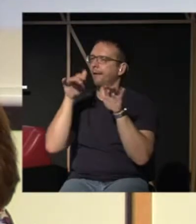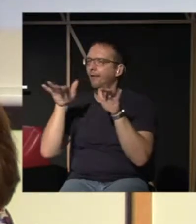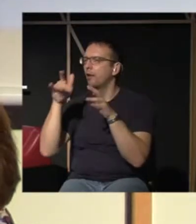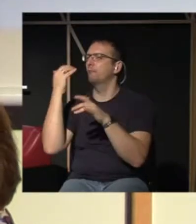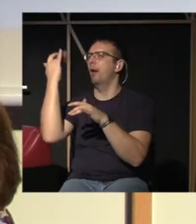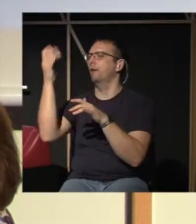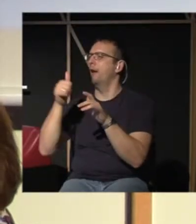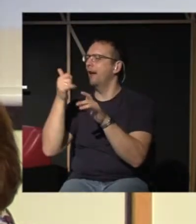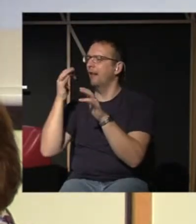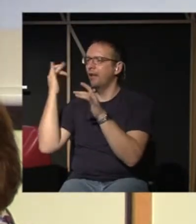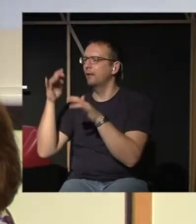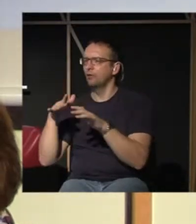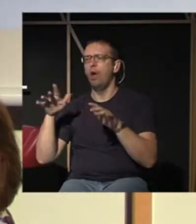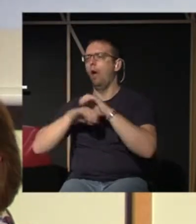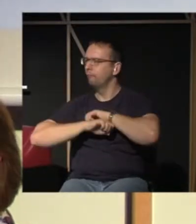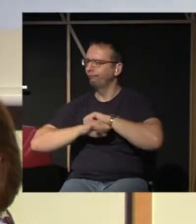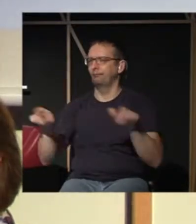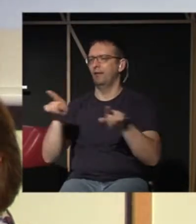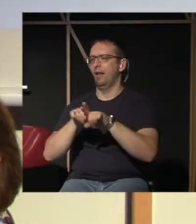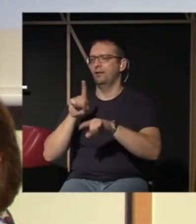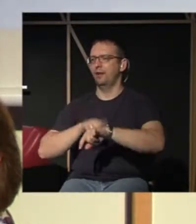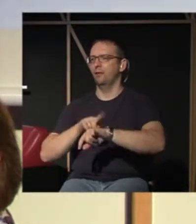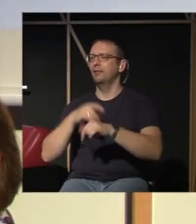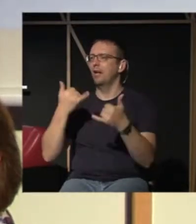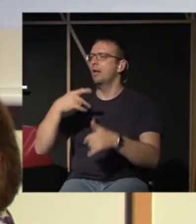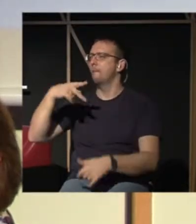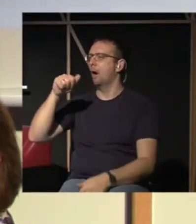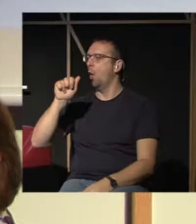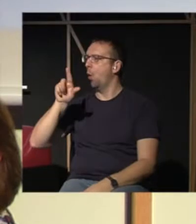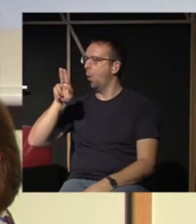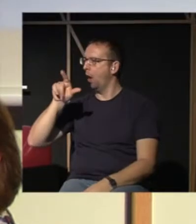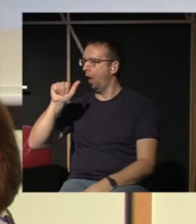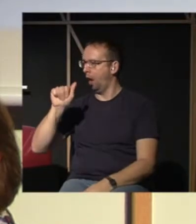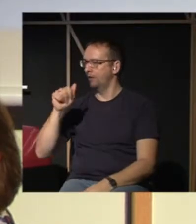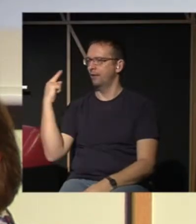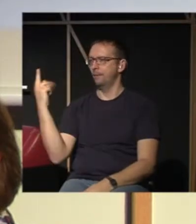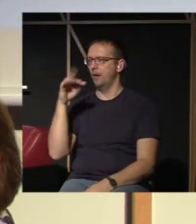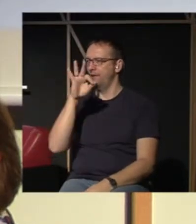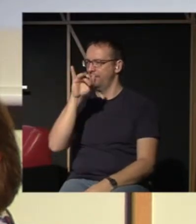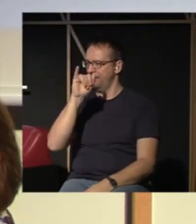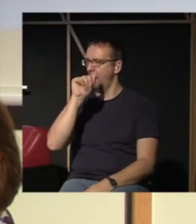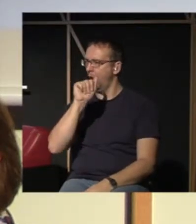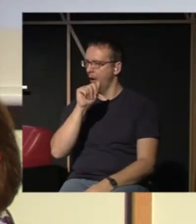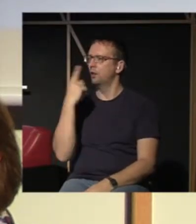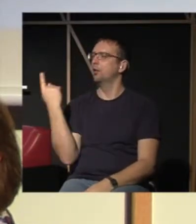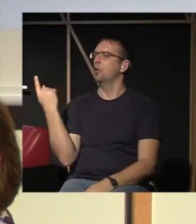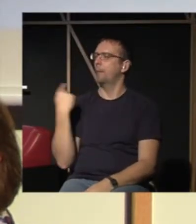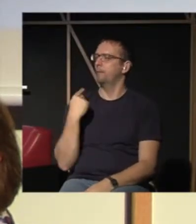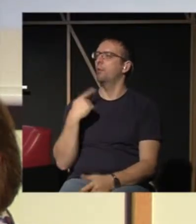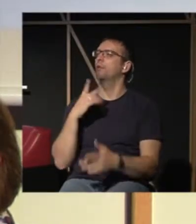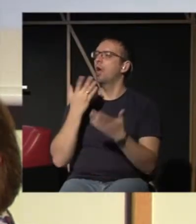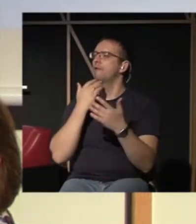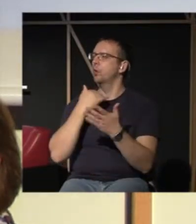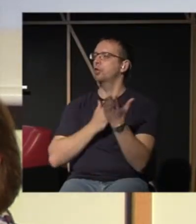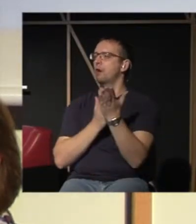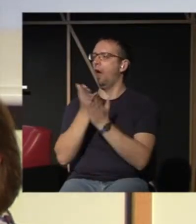accessibility program that was implemented for the 2018 FIFA World Cup in Russia, and then what happens next for